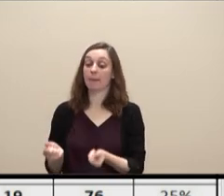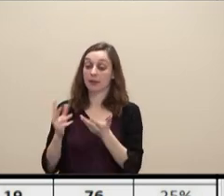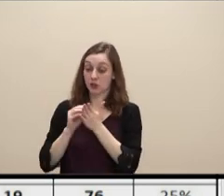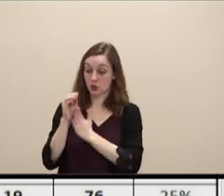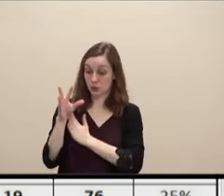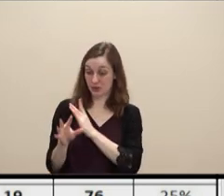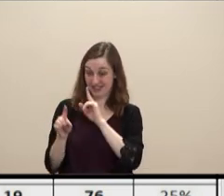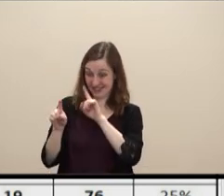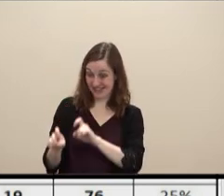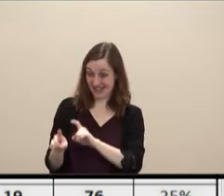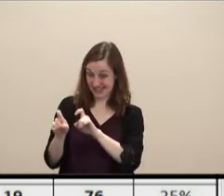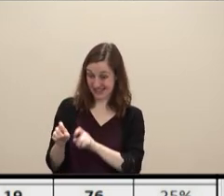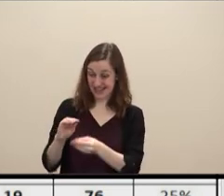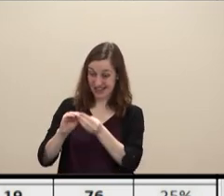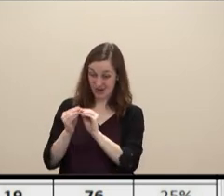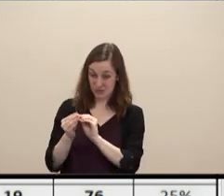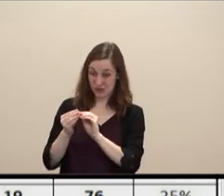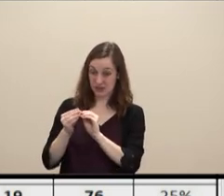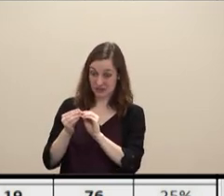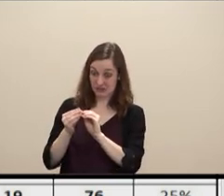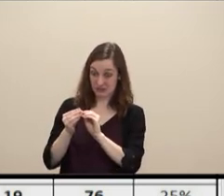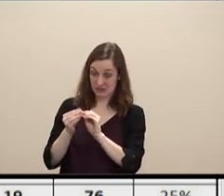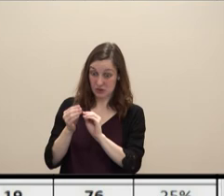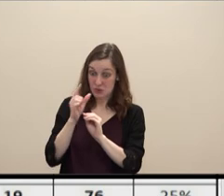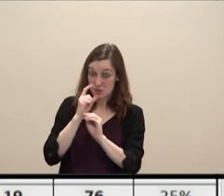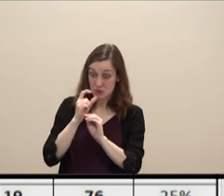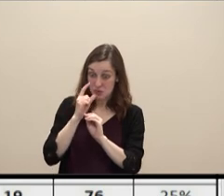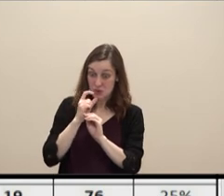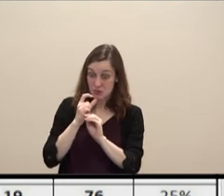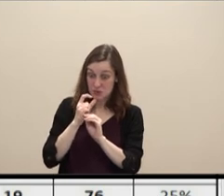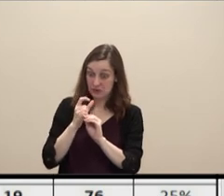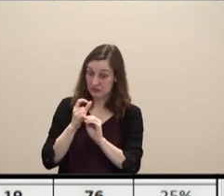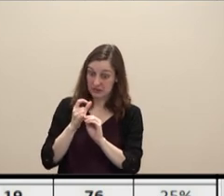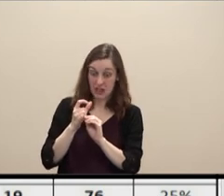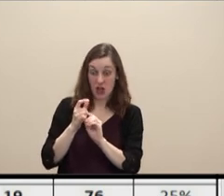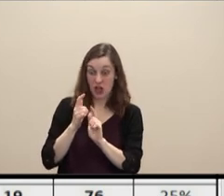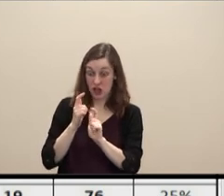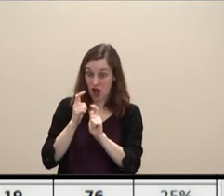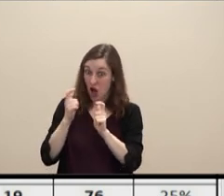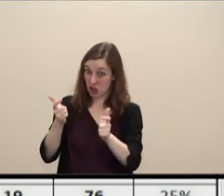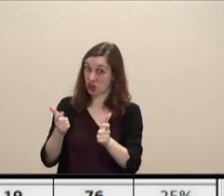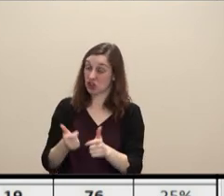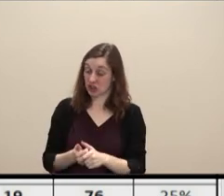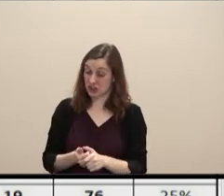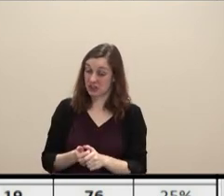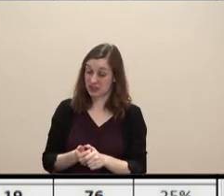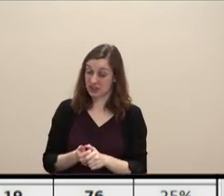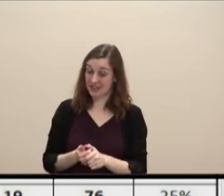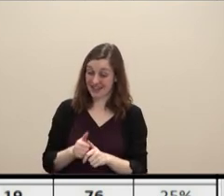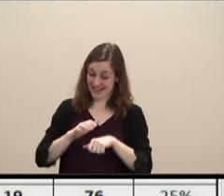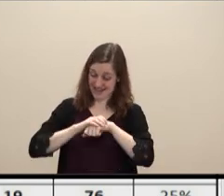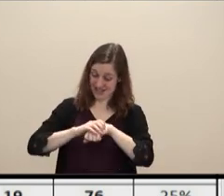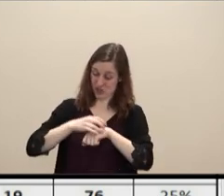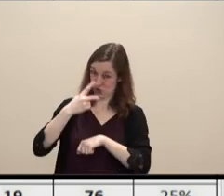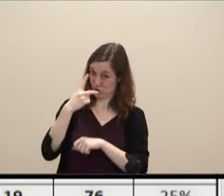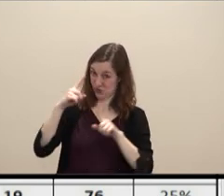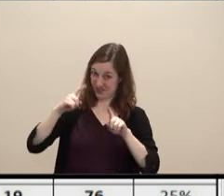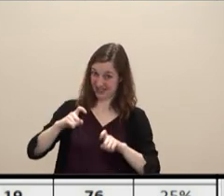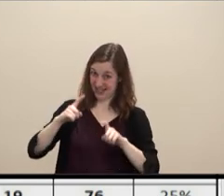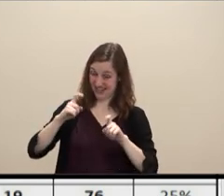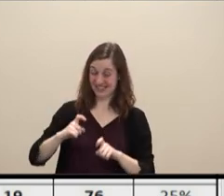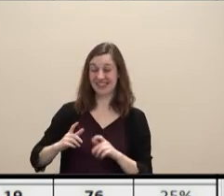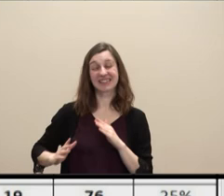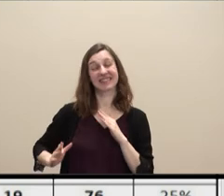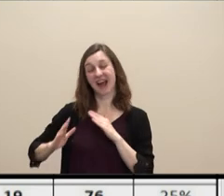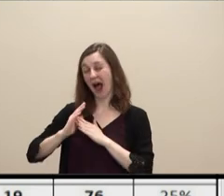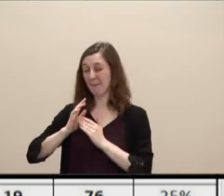numbers for the English tests are very large. They are very large statewide. So the English 2 test is the most failed EOC